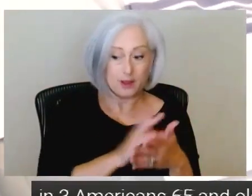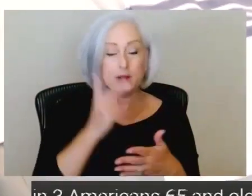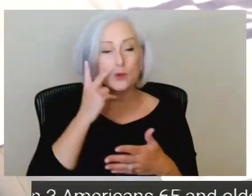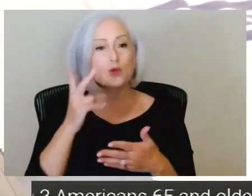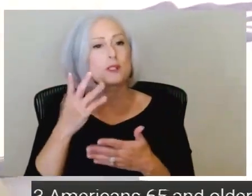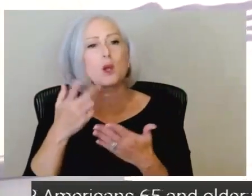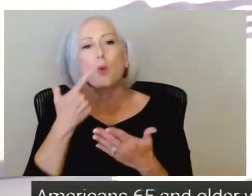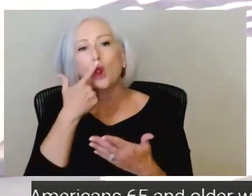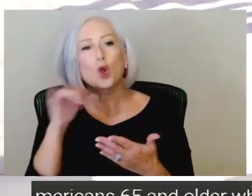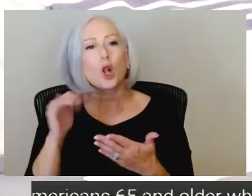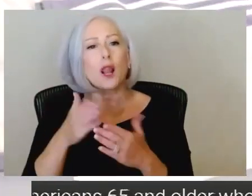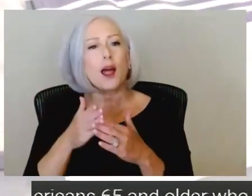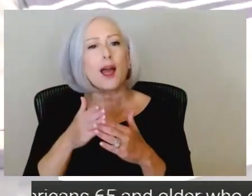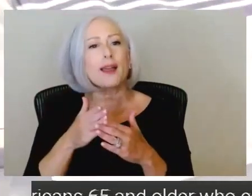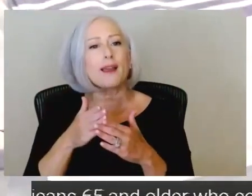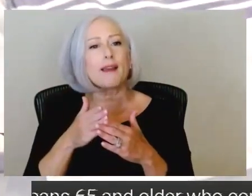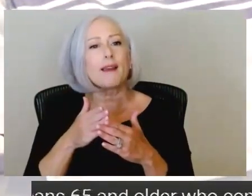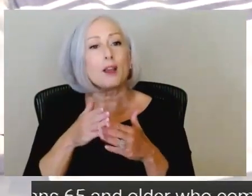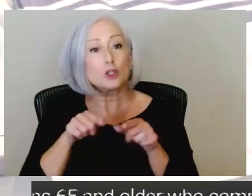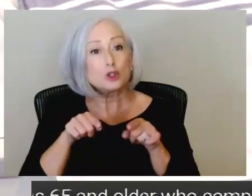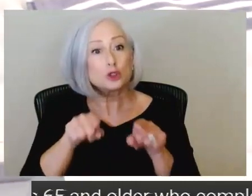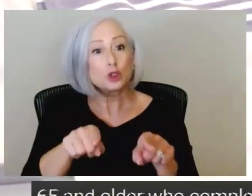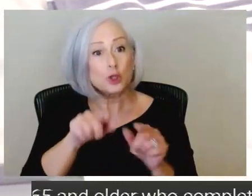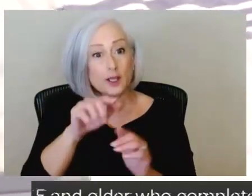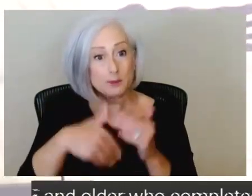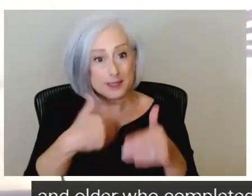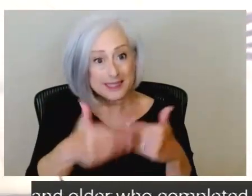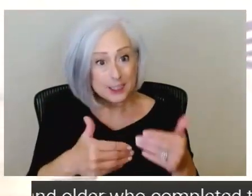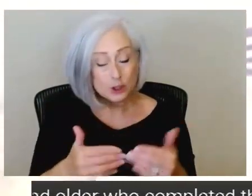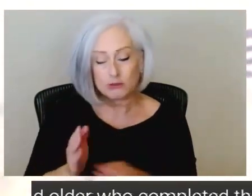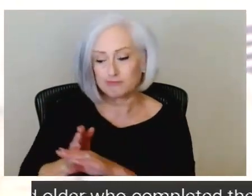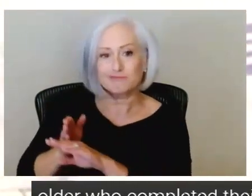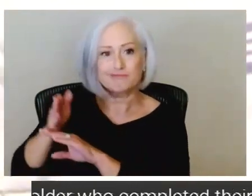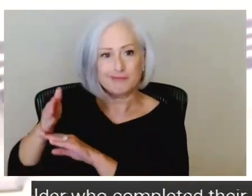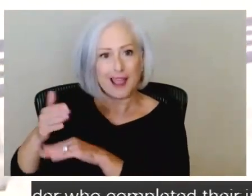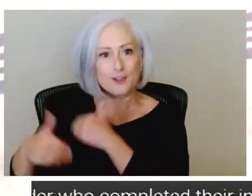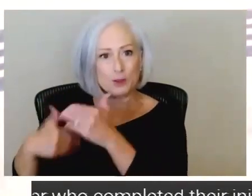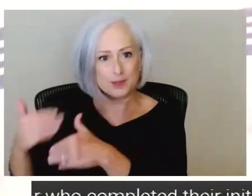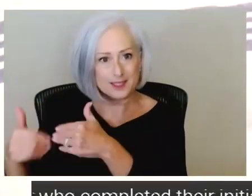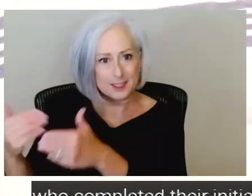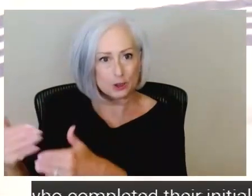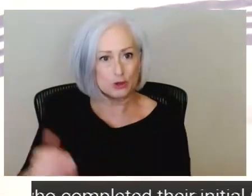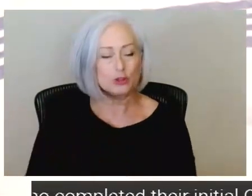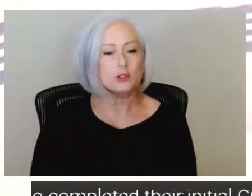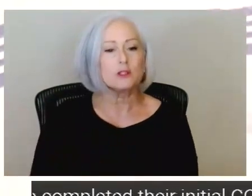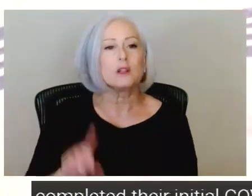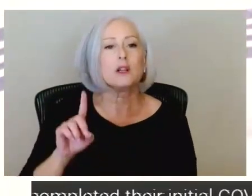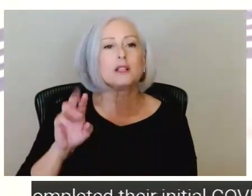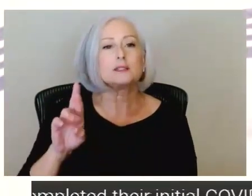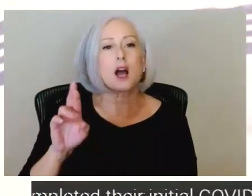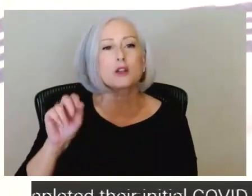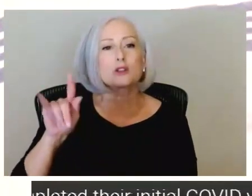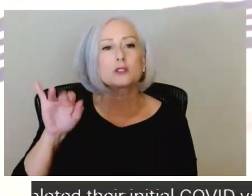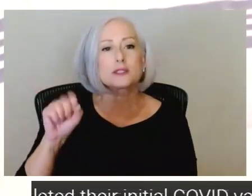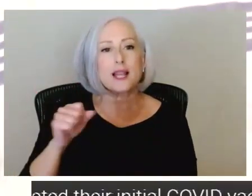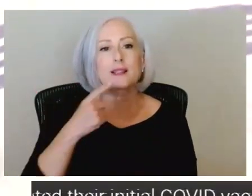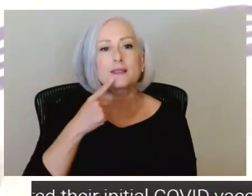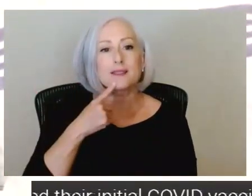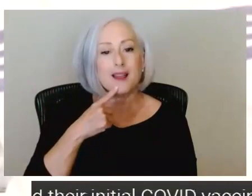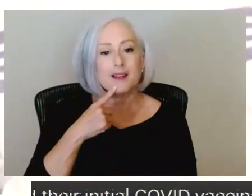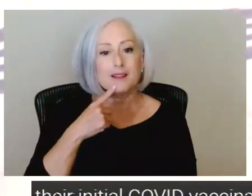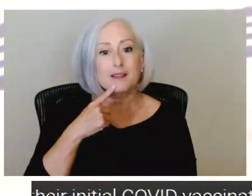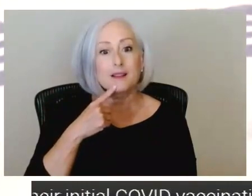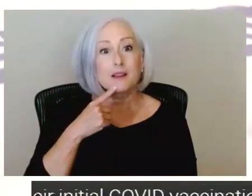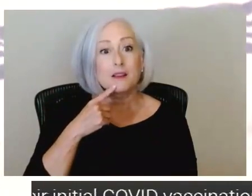and during the procedure and after the procedure. And as Dr. Stites was telling us, you're going to expected to